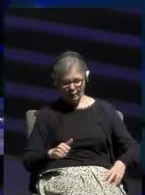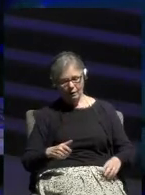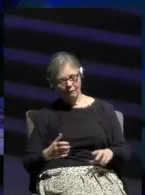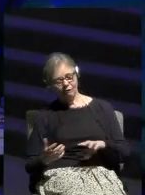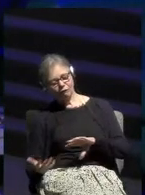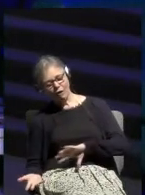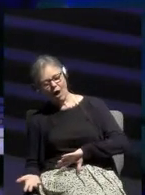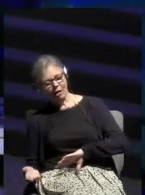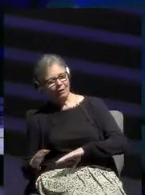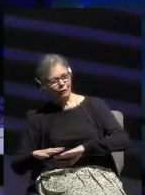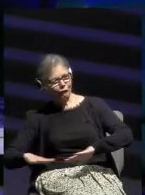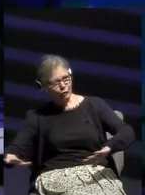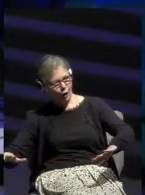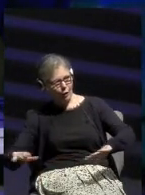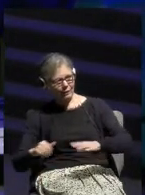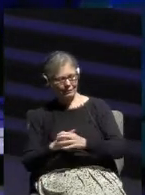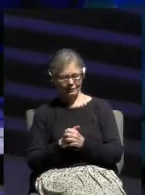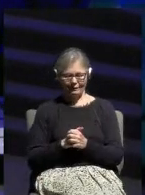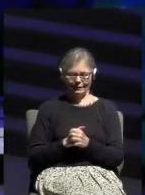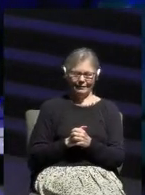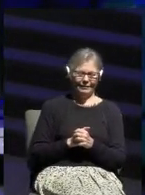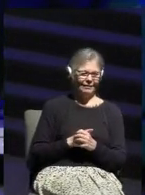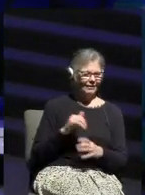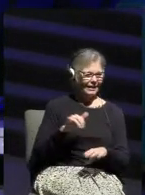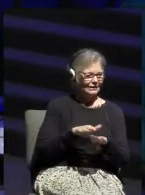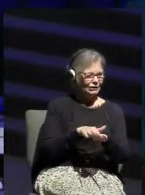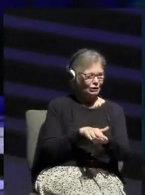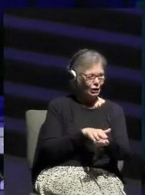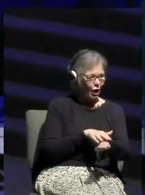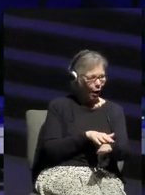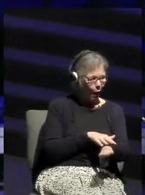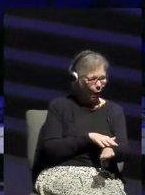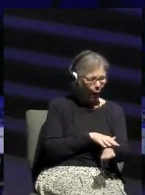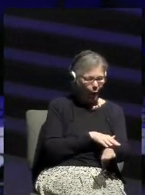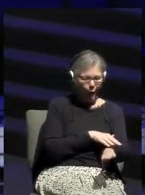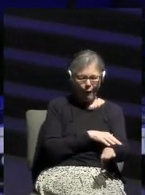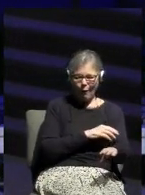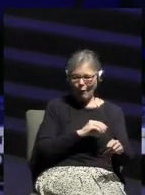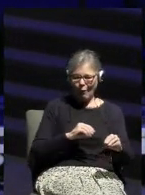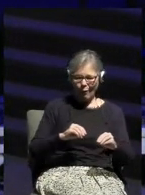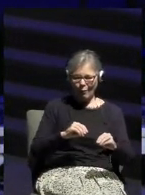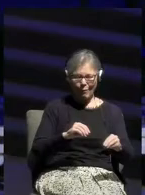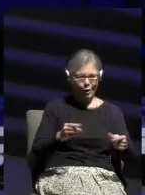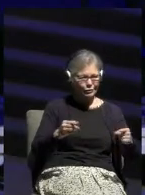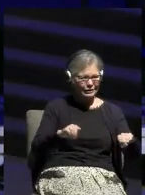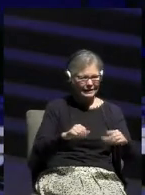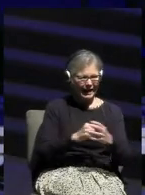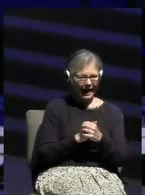You ever seen that? Yeah. I mean, it was like a super slow motion.